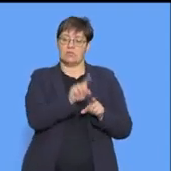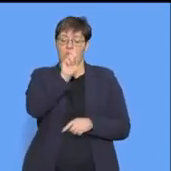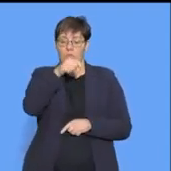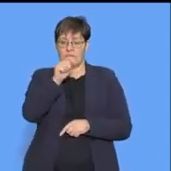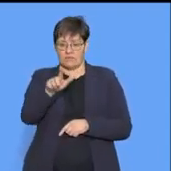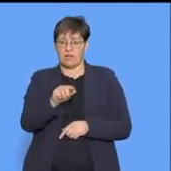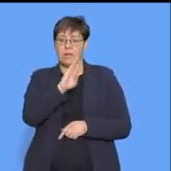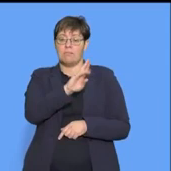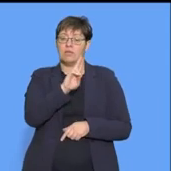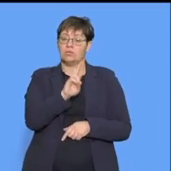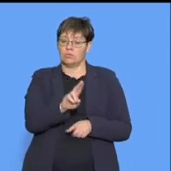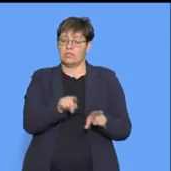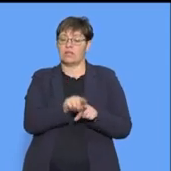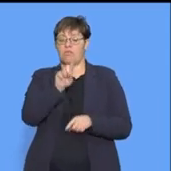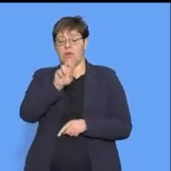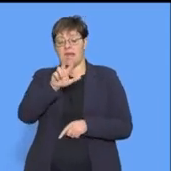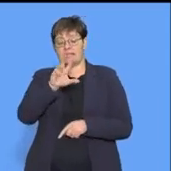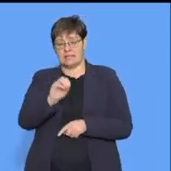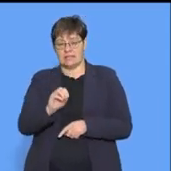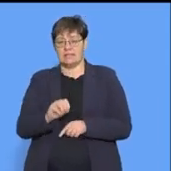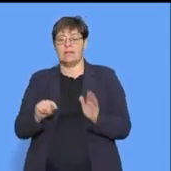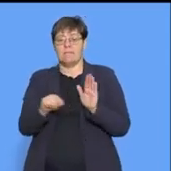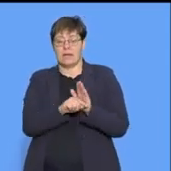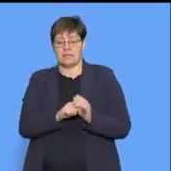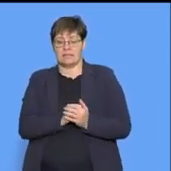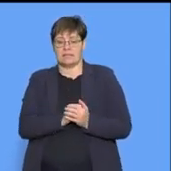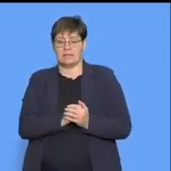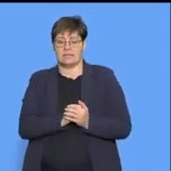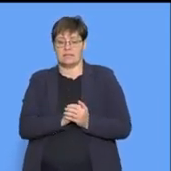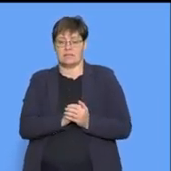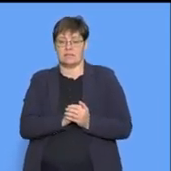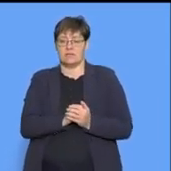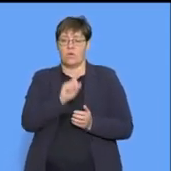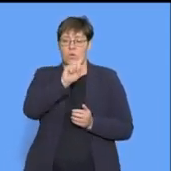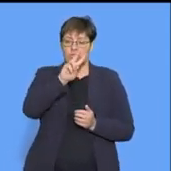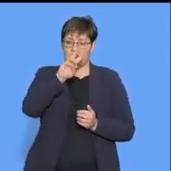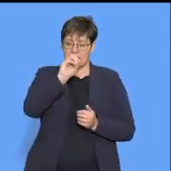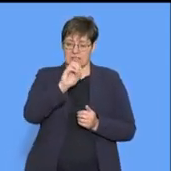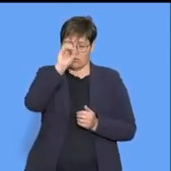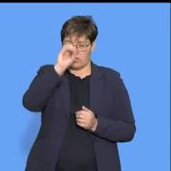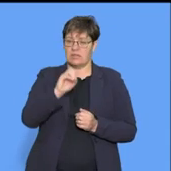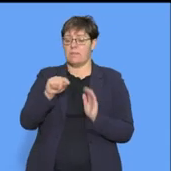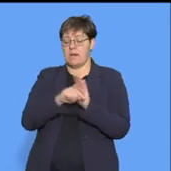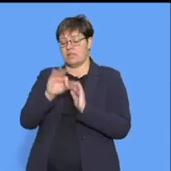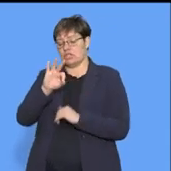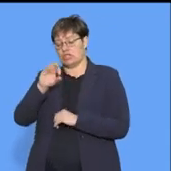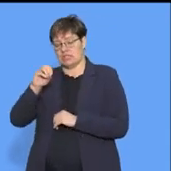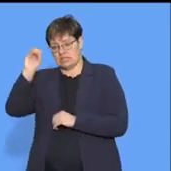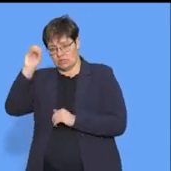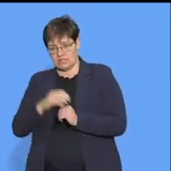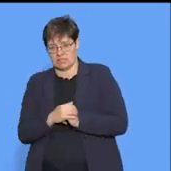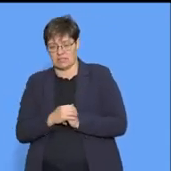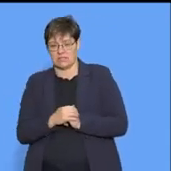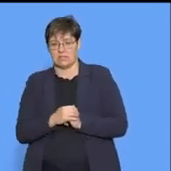we're going to first find B2. And B2 will be 180 degrees minus 120